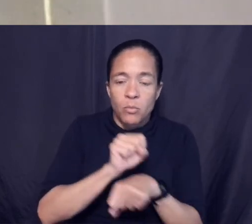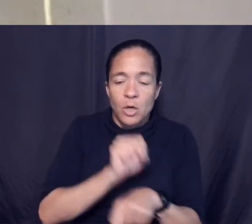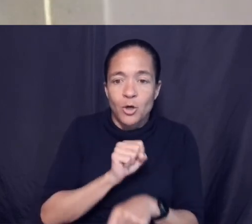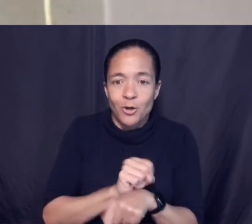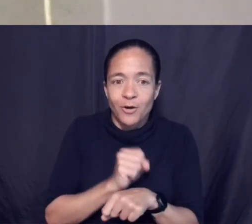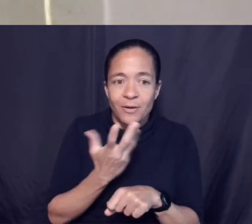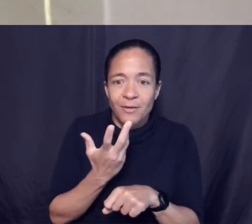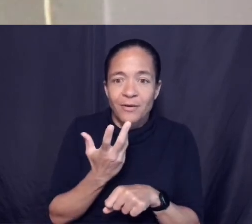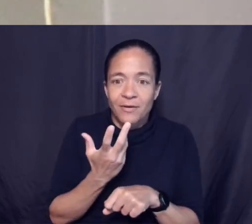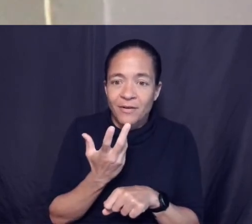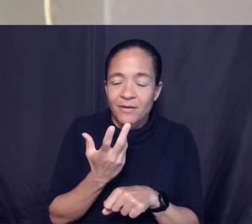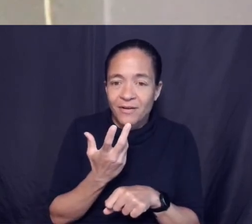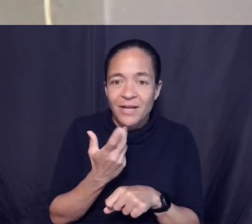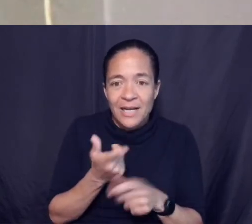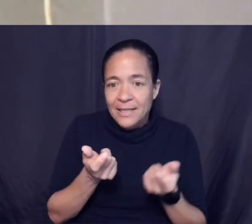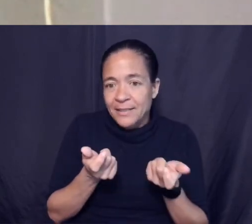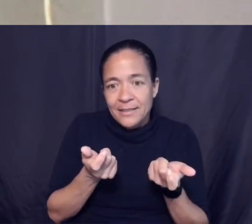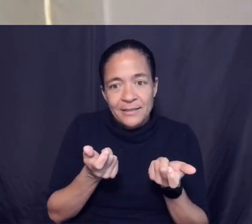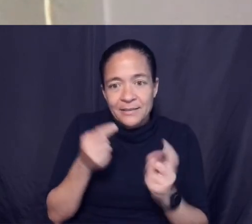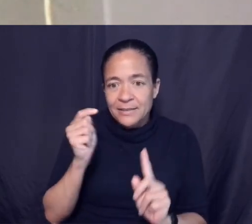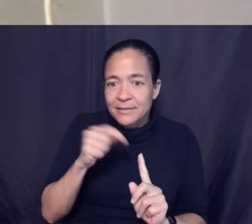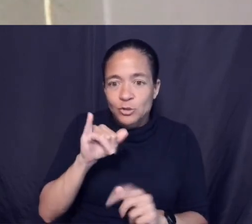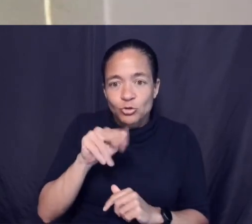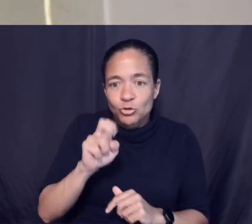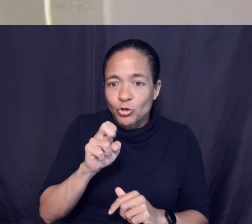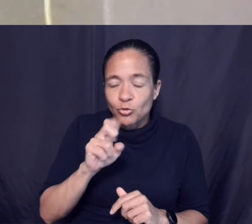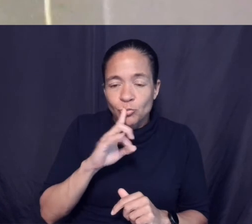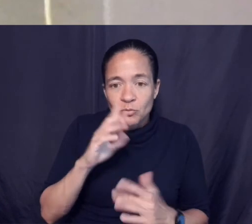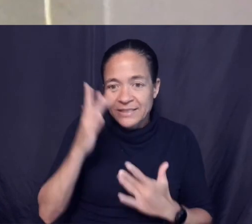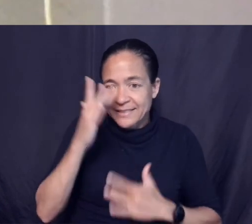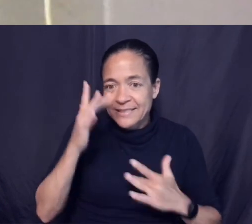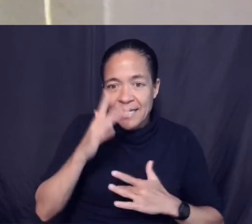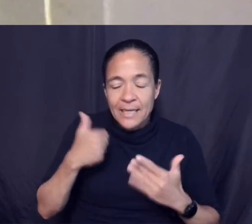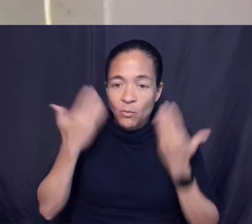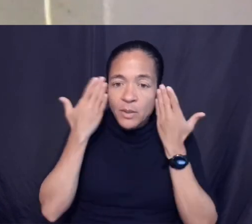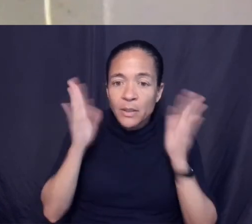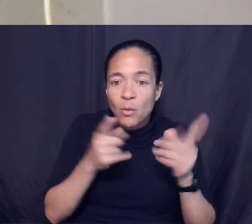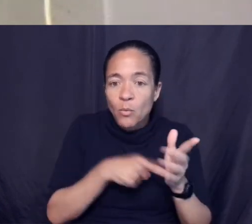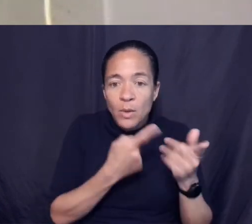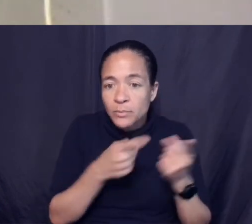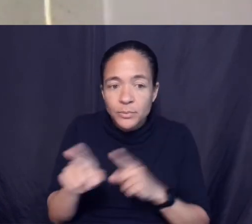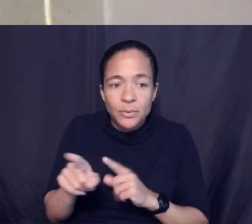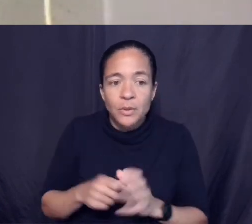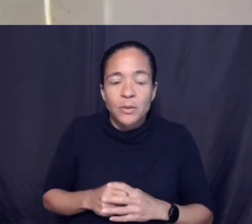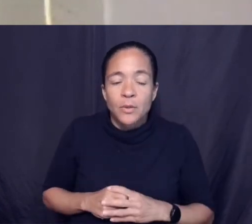after coming back from that short maternity leave and then having so many sick days because June was so sick and we didn't know what was